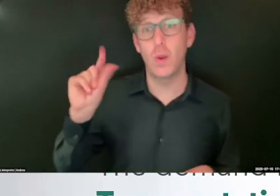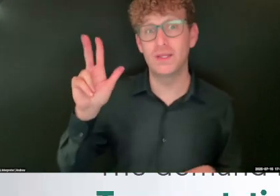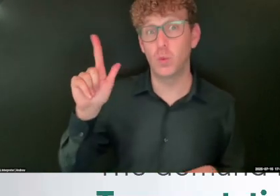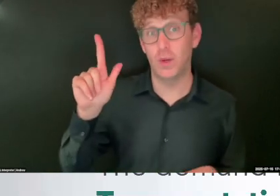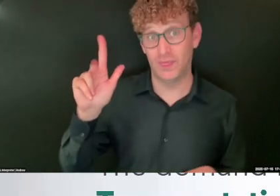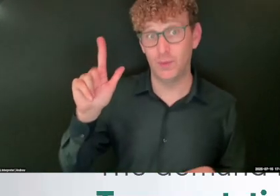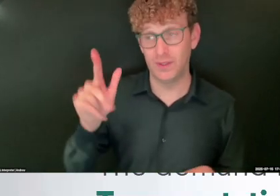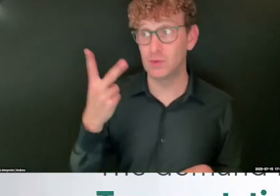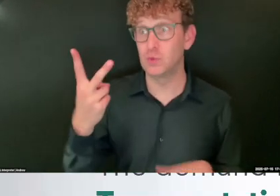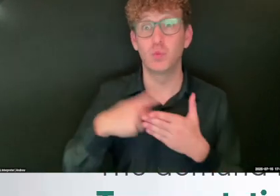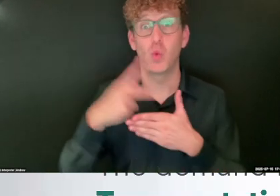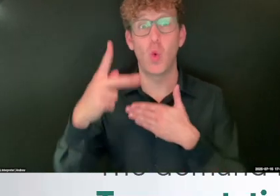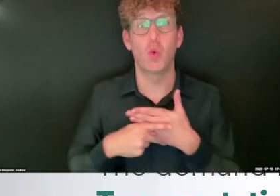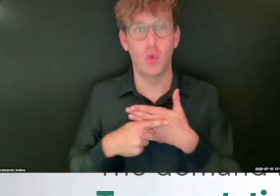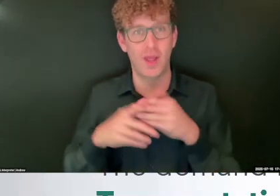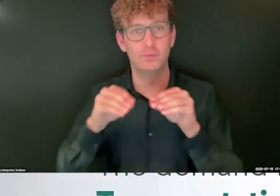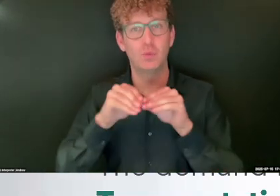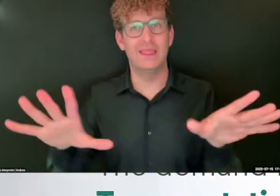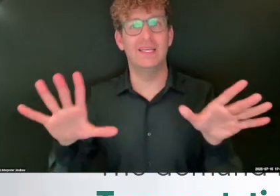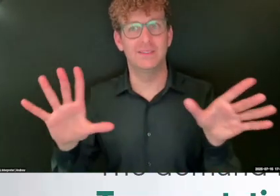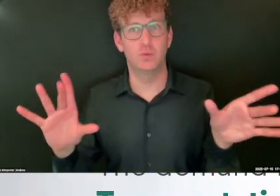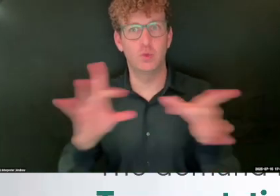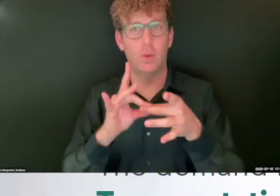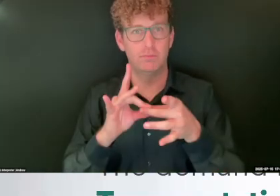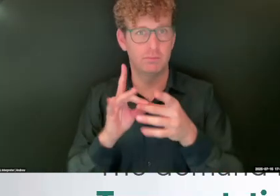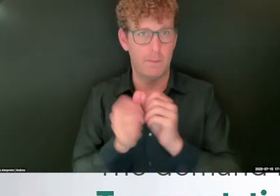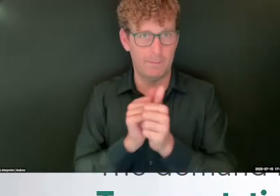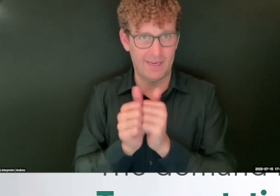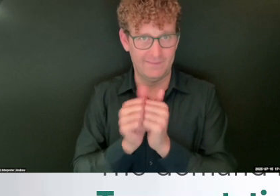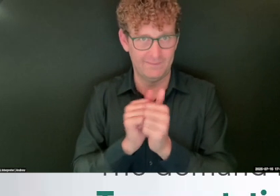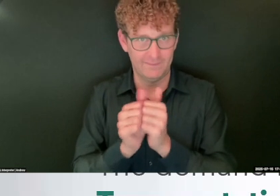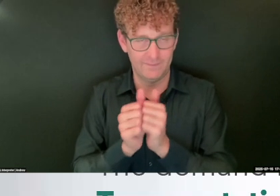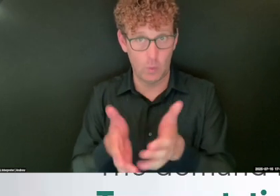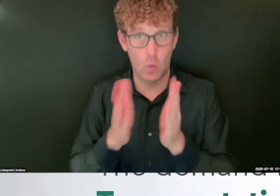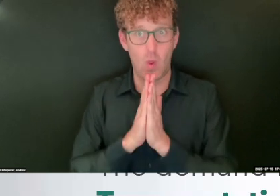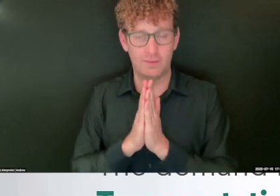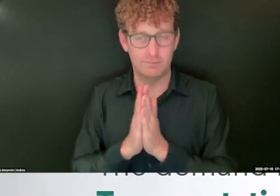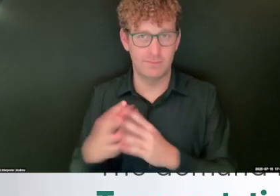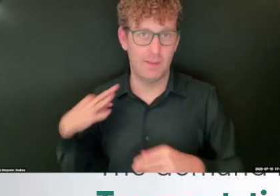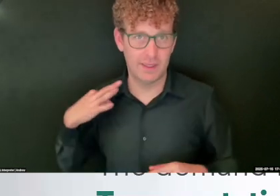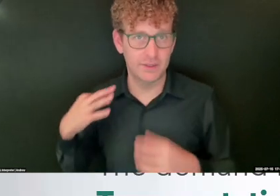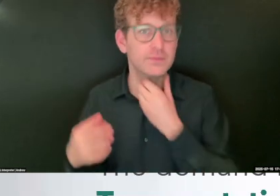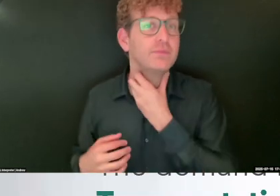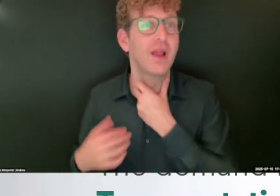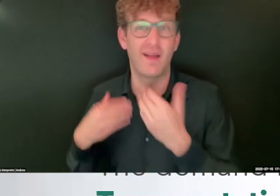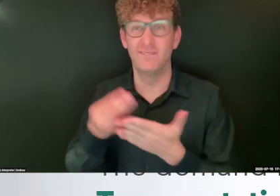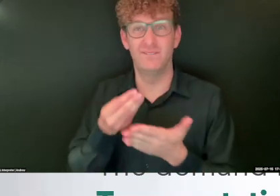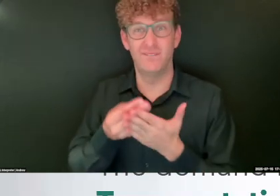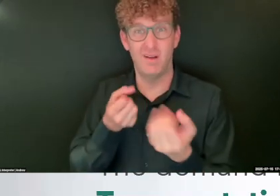for applications and were able to fund just 30% of them. Planning grants were first solicited